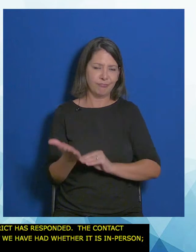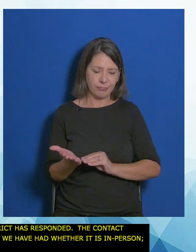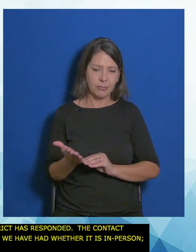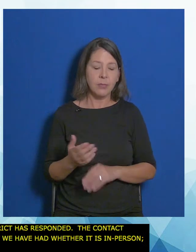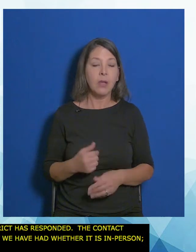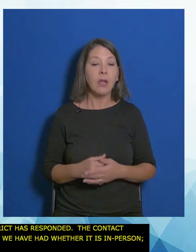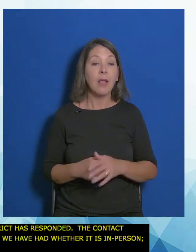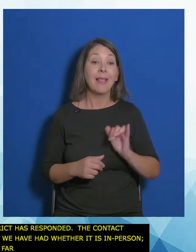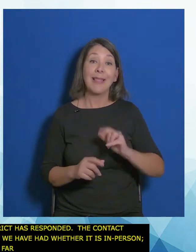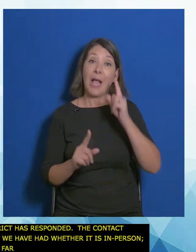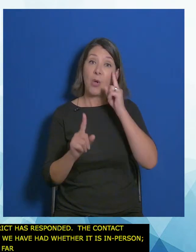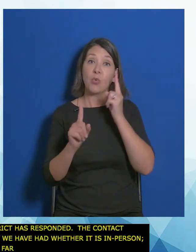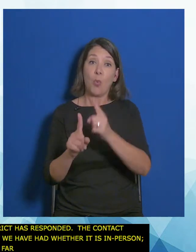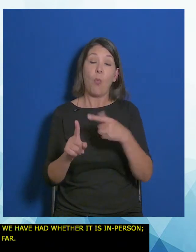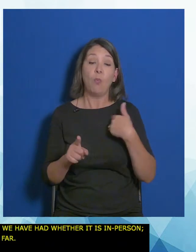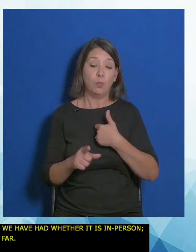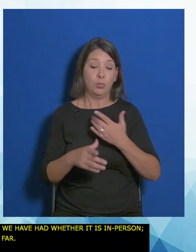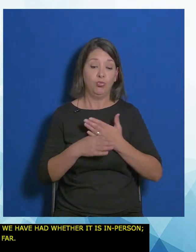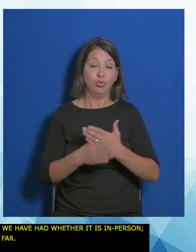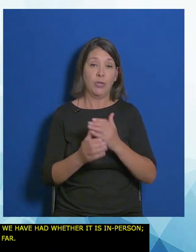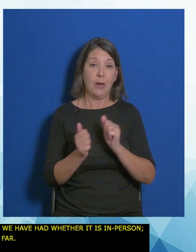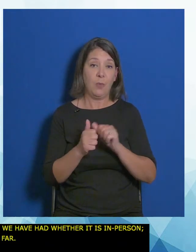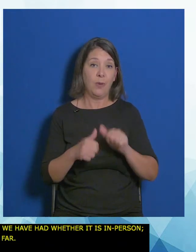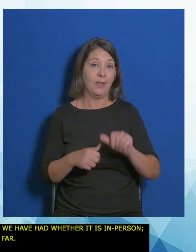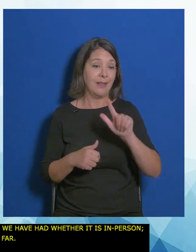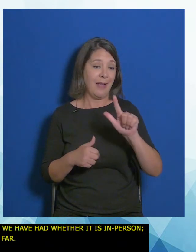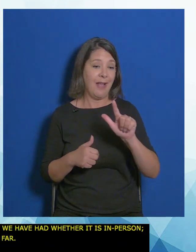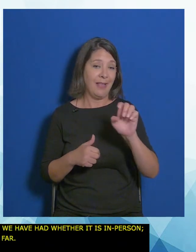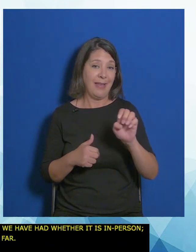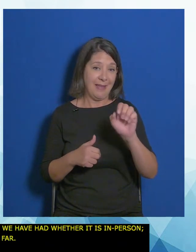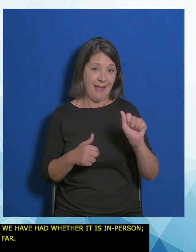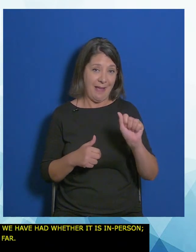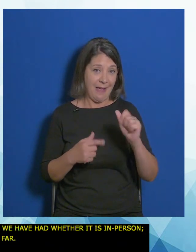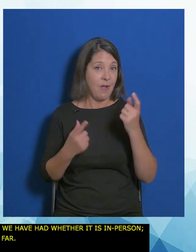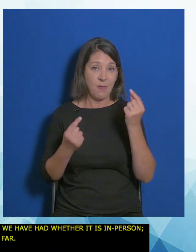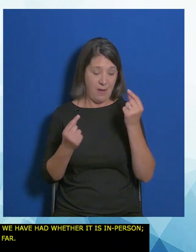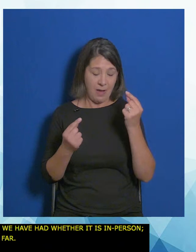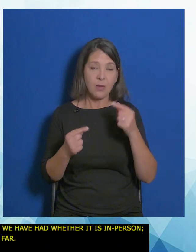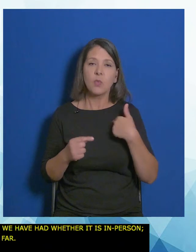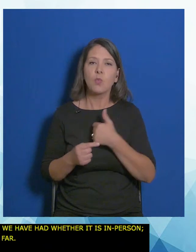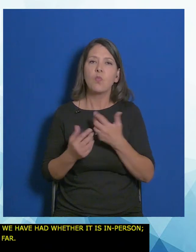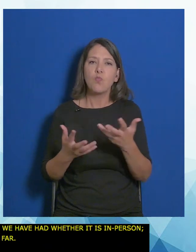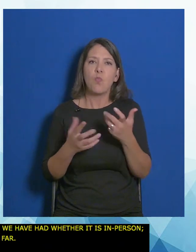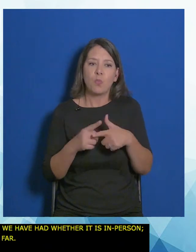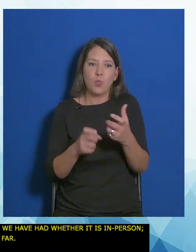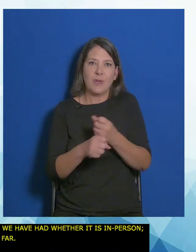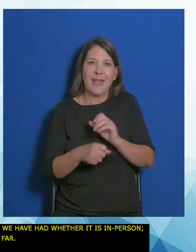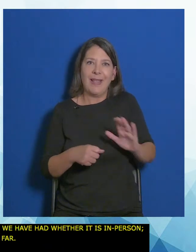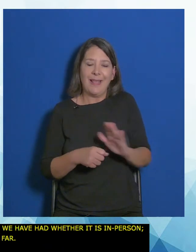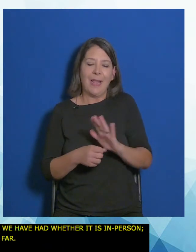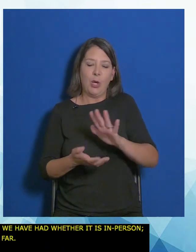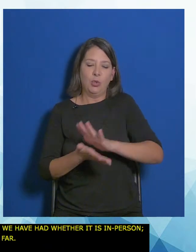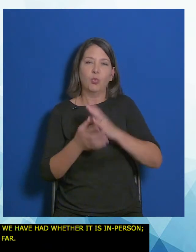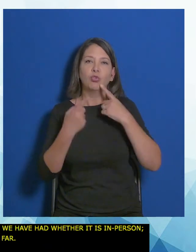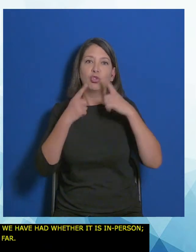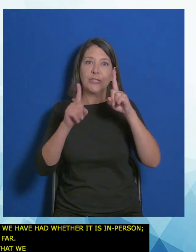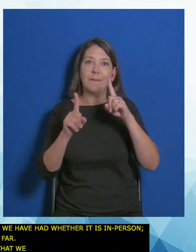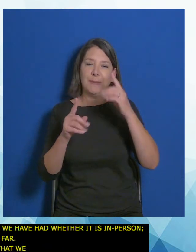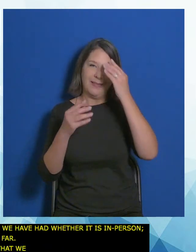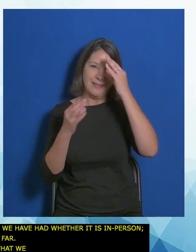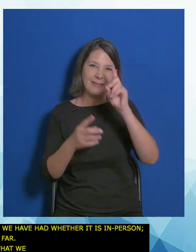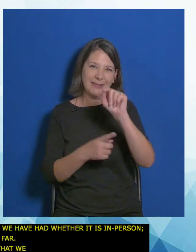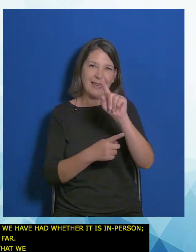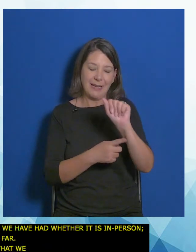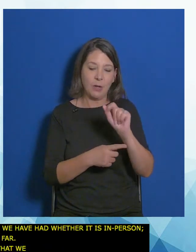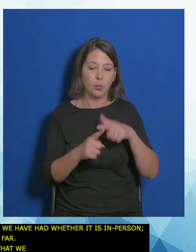that we shared with our LEAs, number one, was that we wanted to collect the student achievement data and the goal to use the